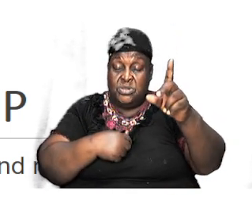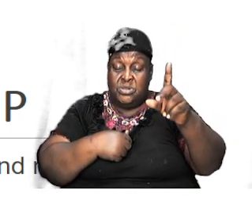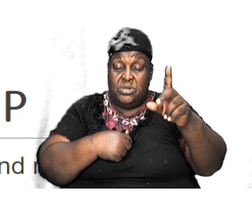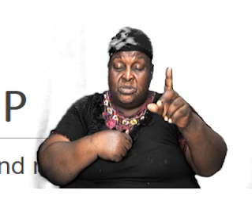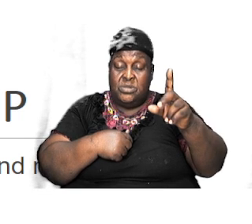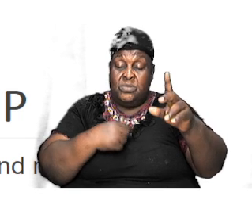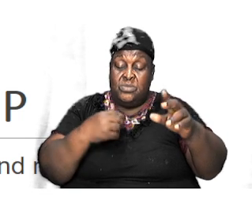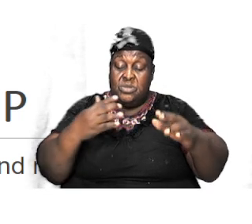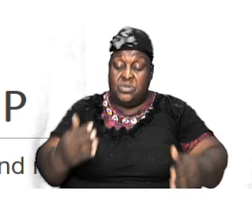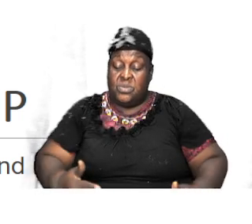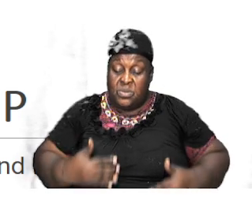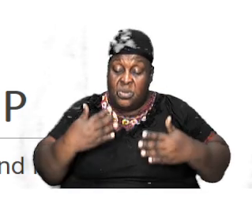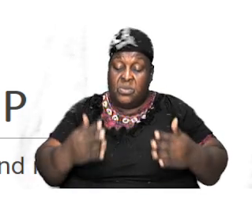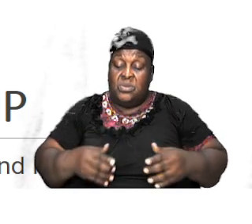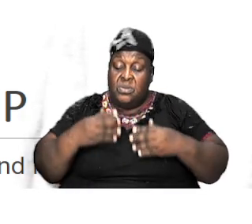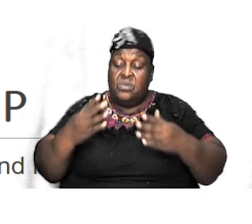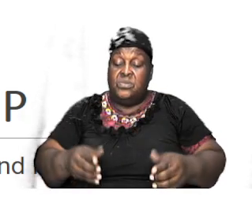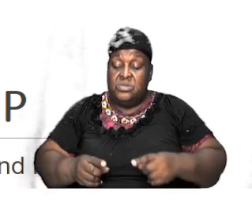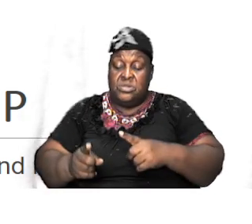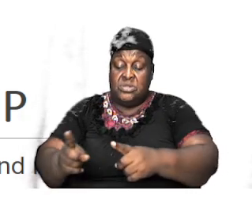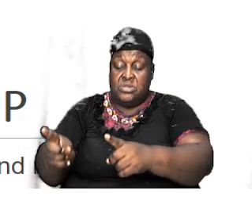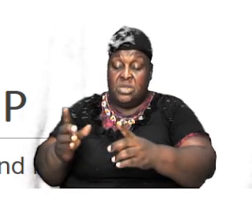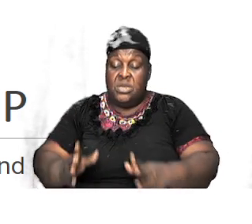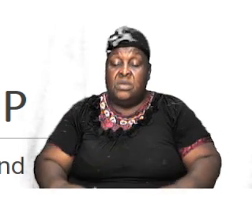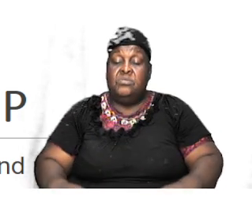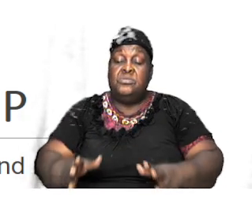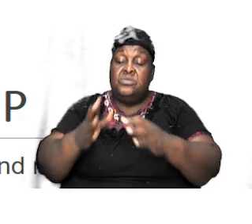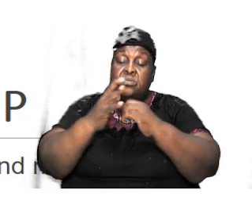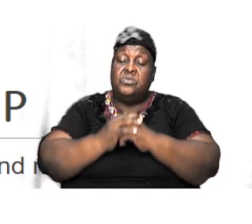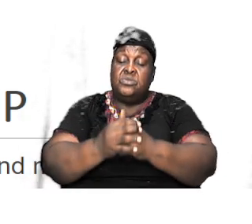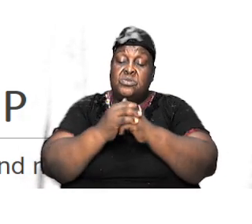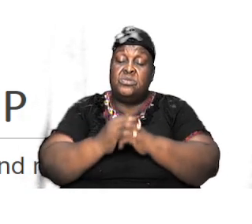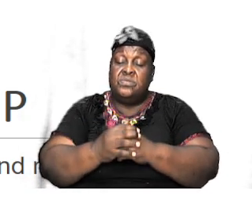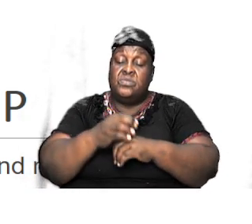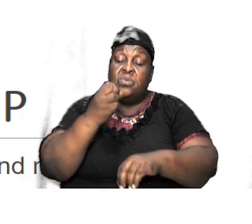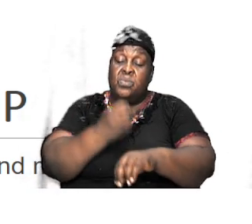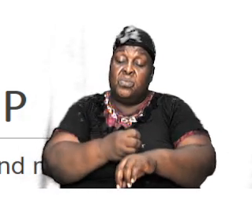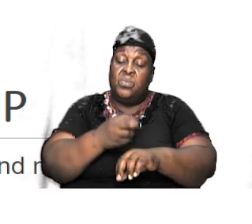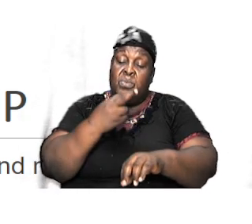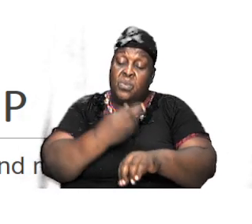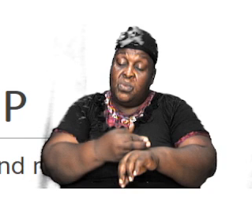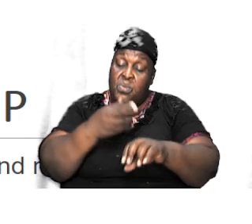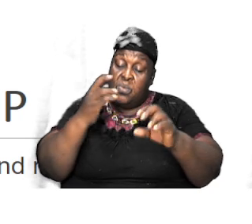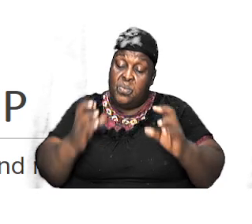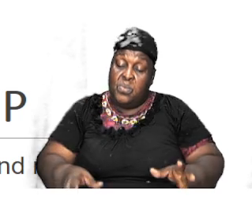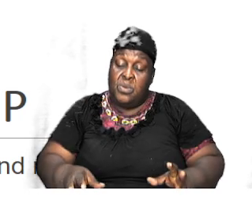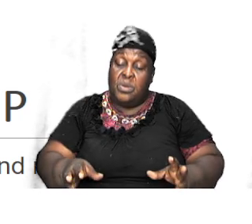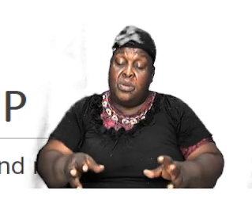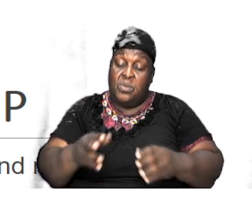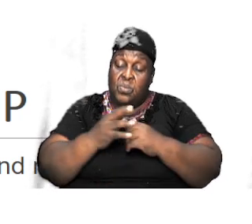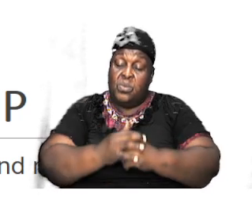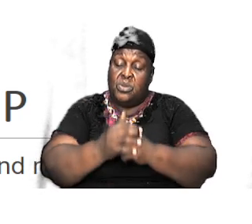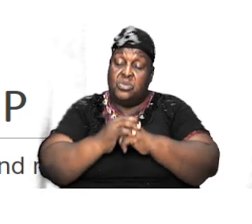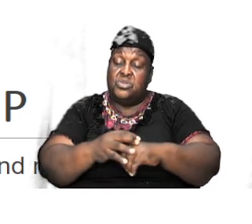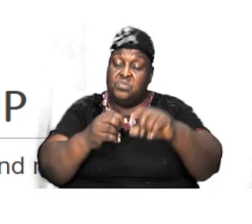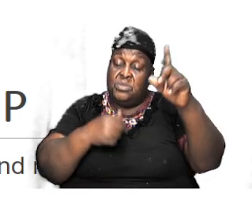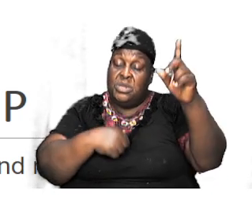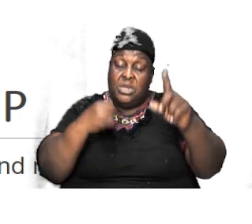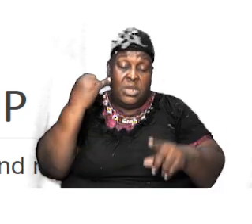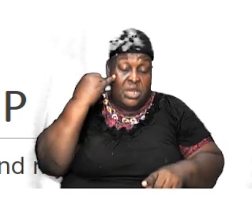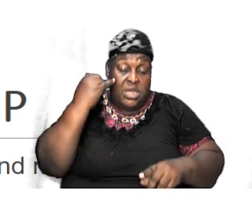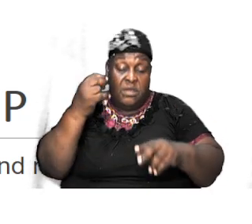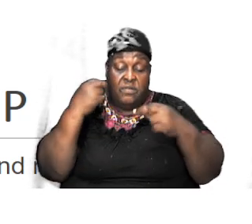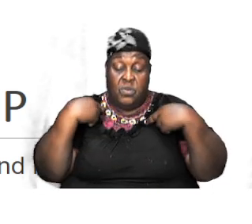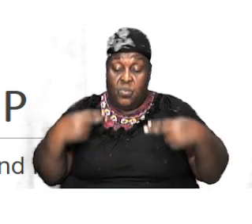worship. And he was saying that, look here, if the rocks are going to worship me, if you man fail to do it. So not only did